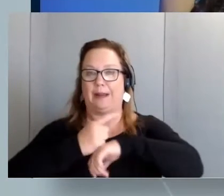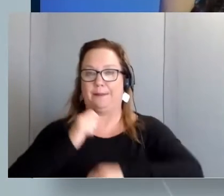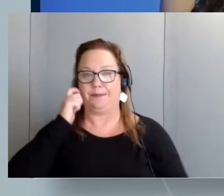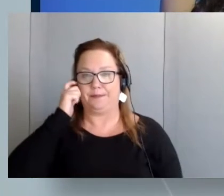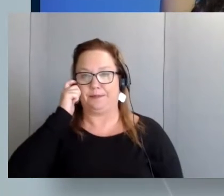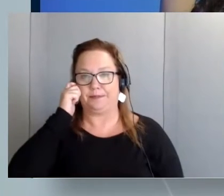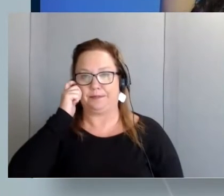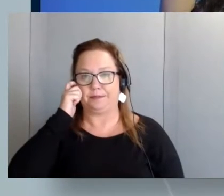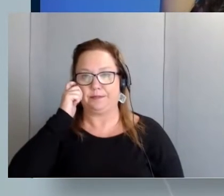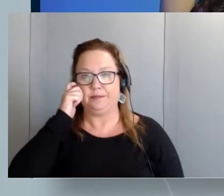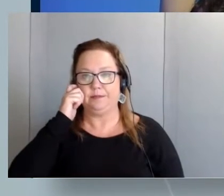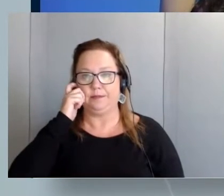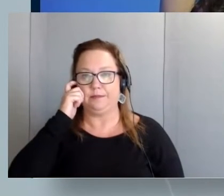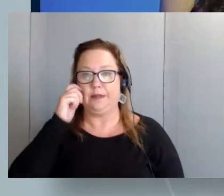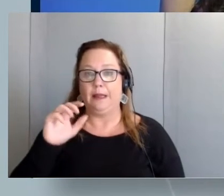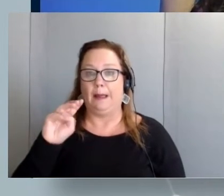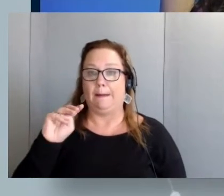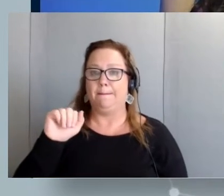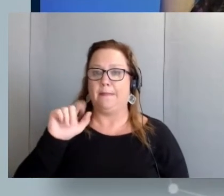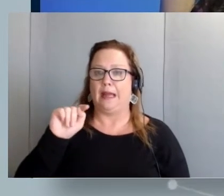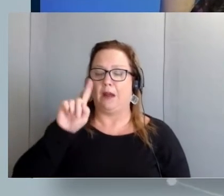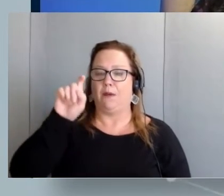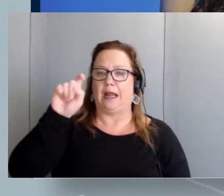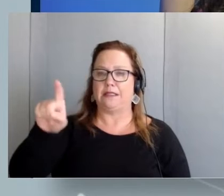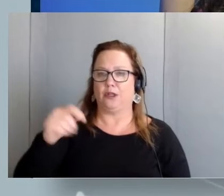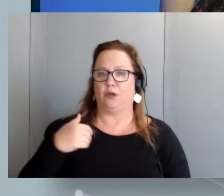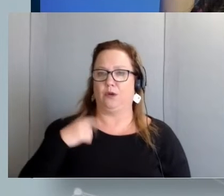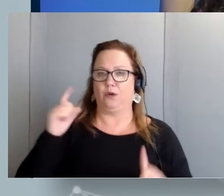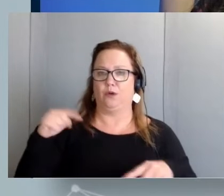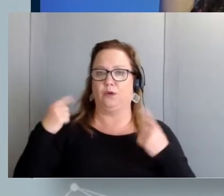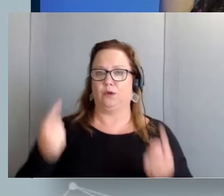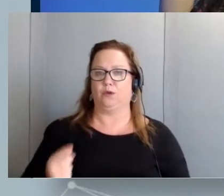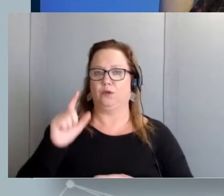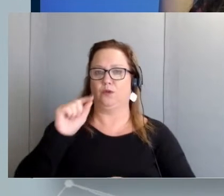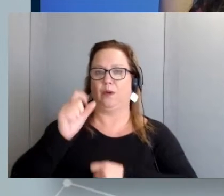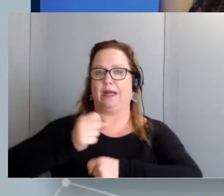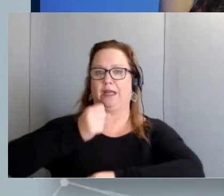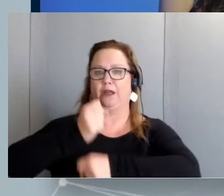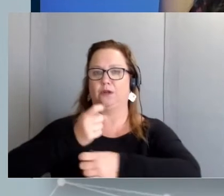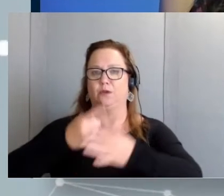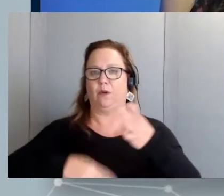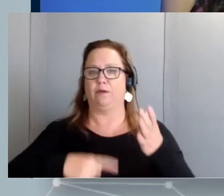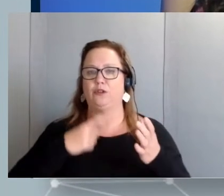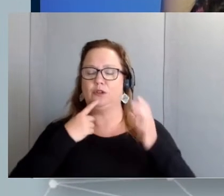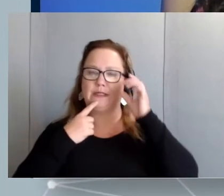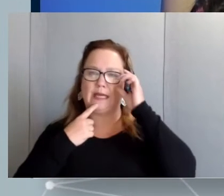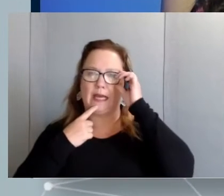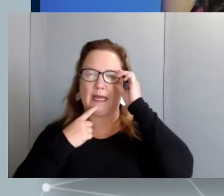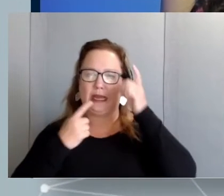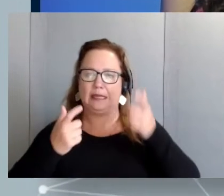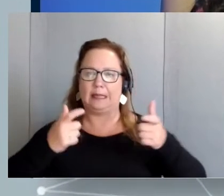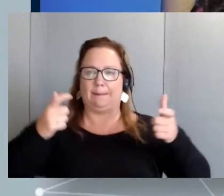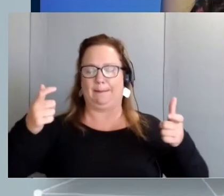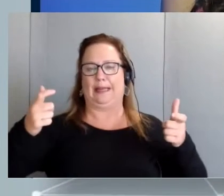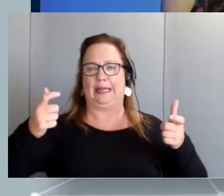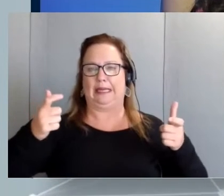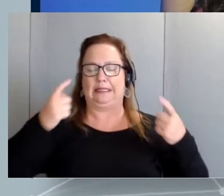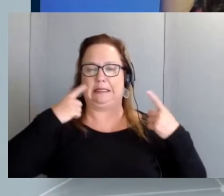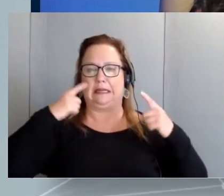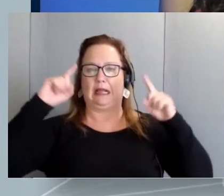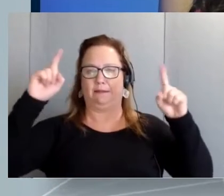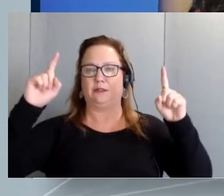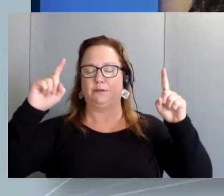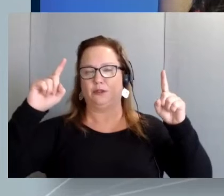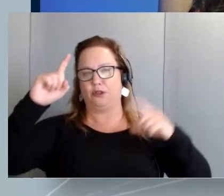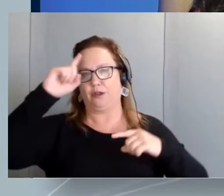wanted to ask you, as you reflect back on the past 20 years, what would you say are the biggest accomplishments that come to the mind for